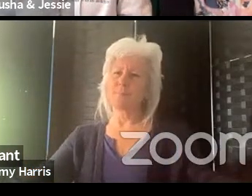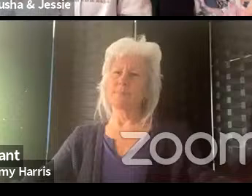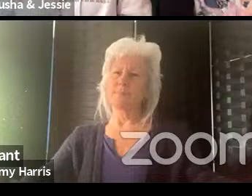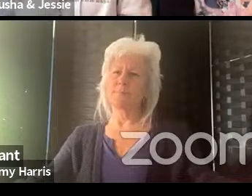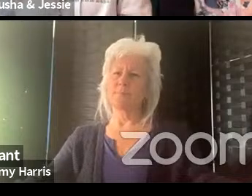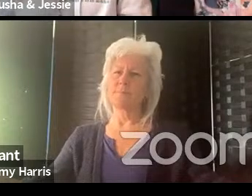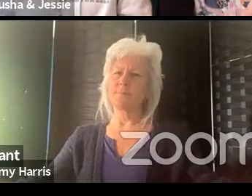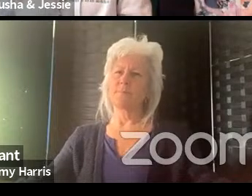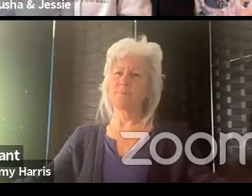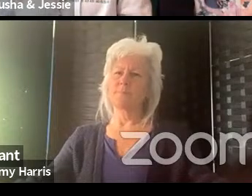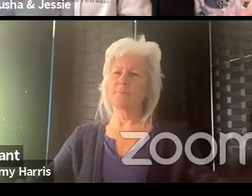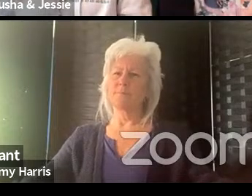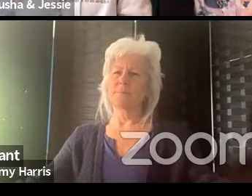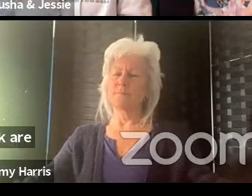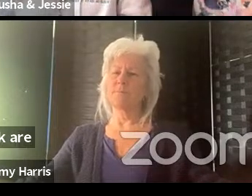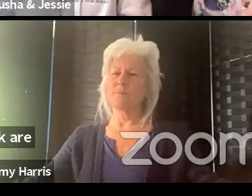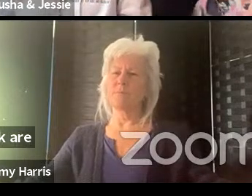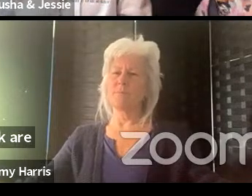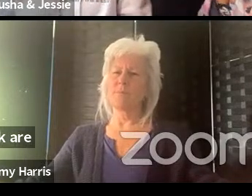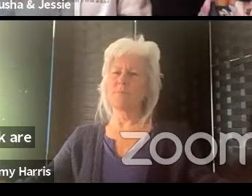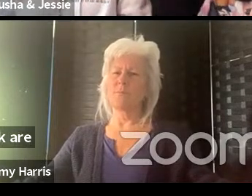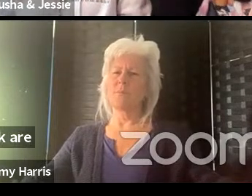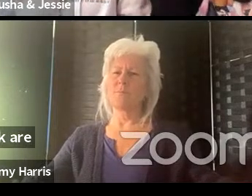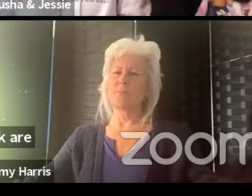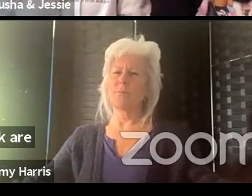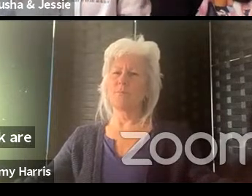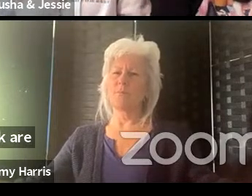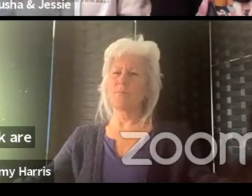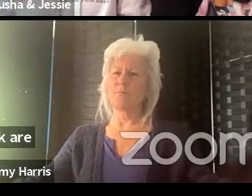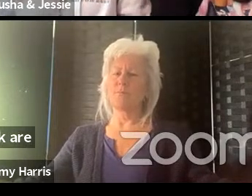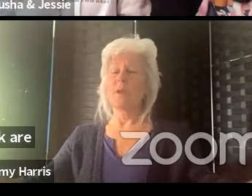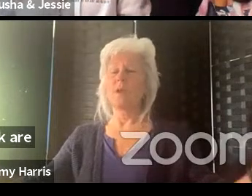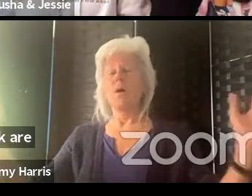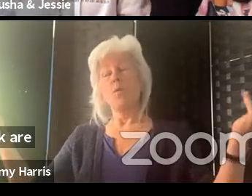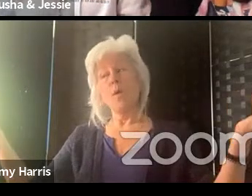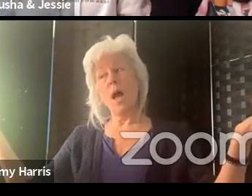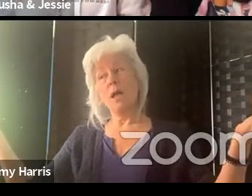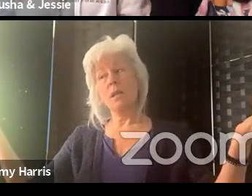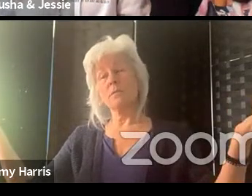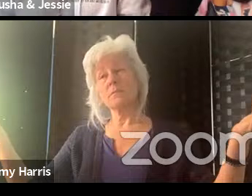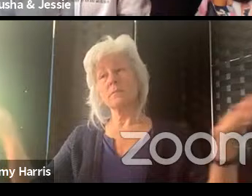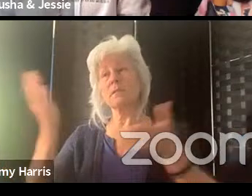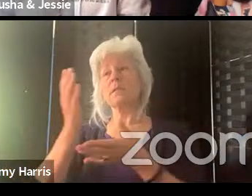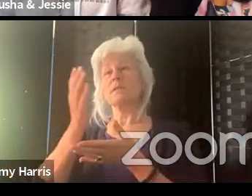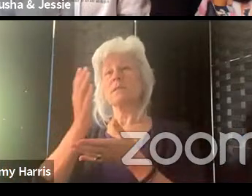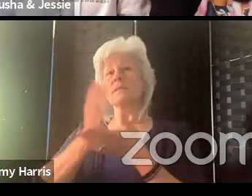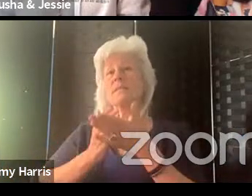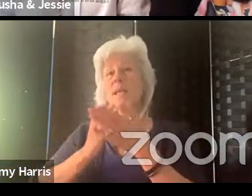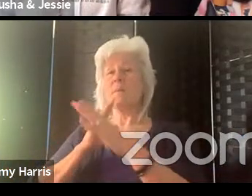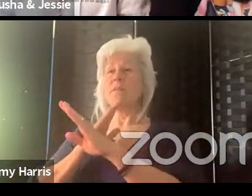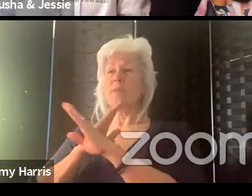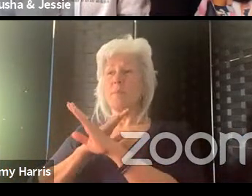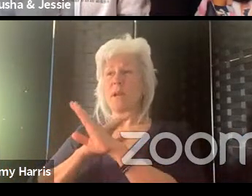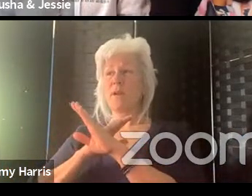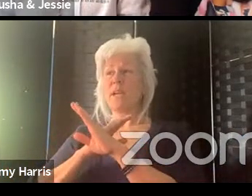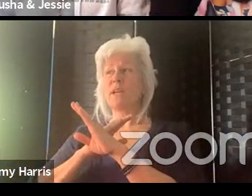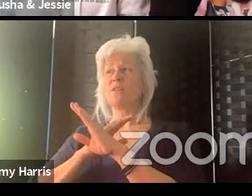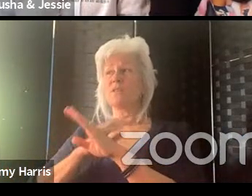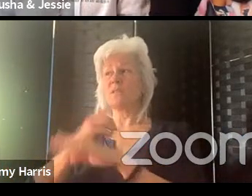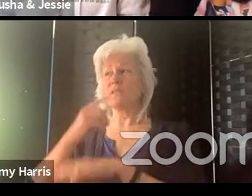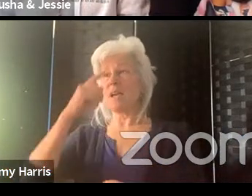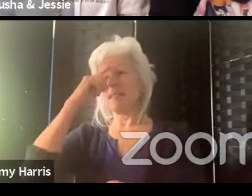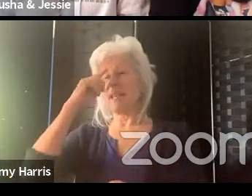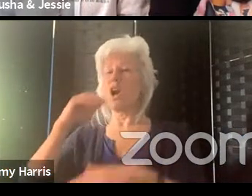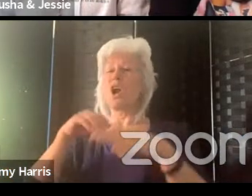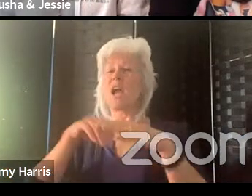Well, some of the barriers, I would say, I'm just gonna take it back to just having access to